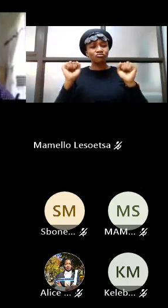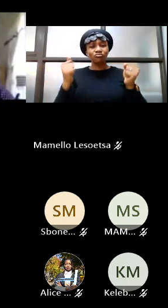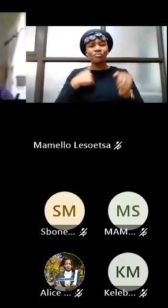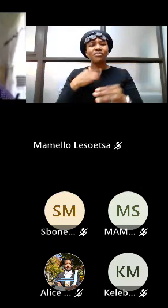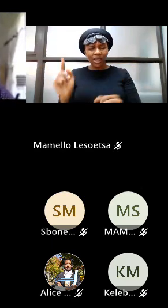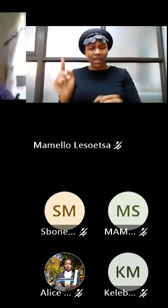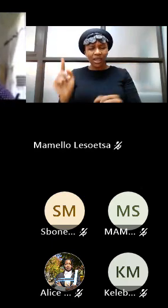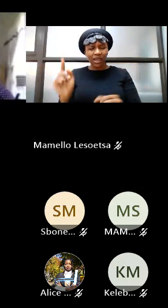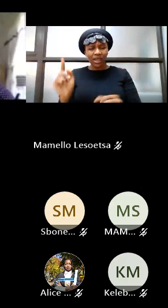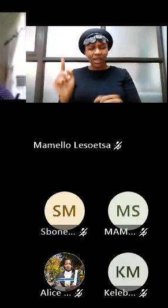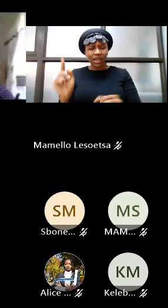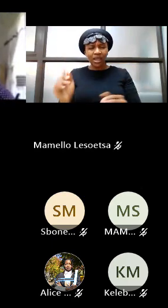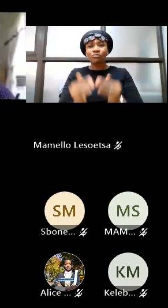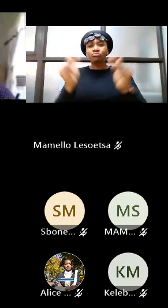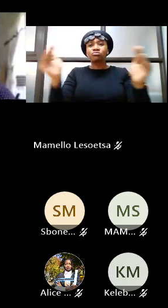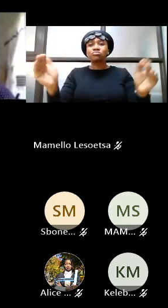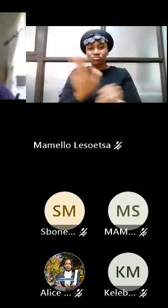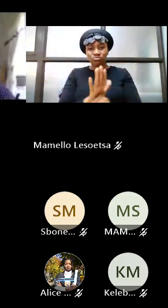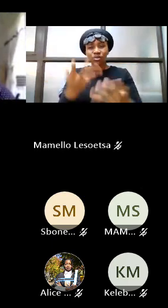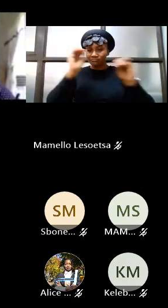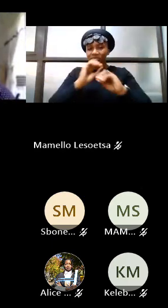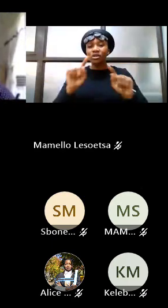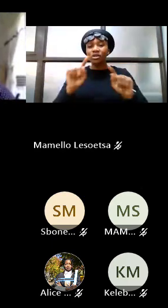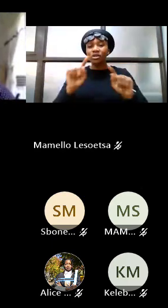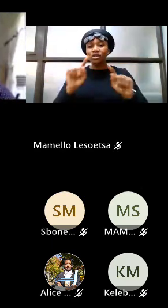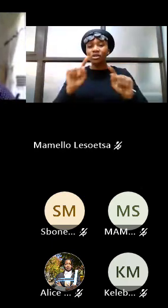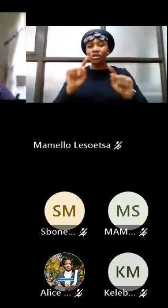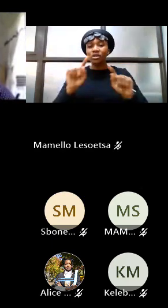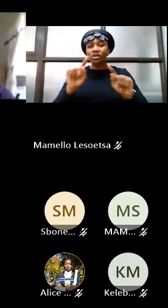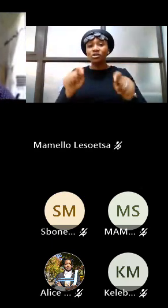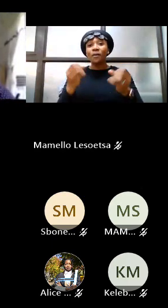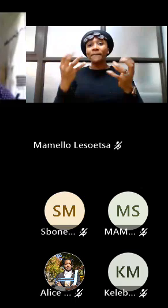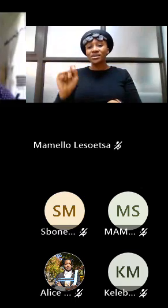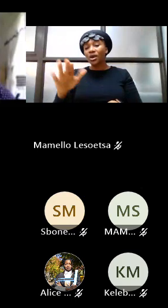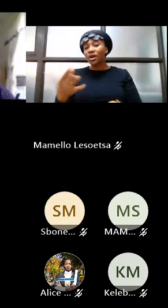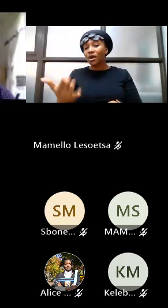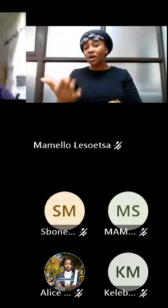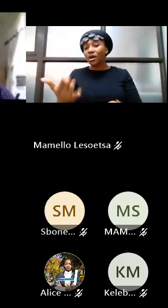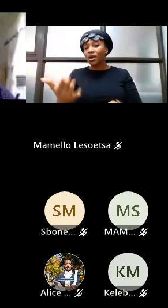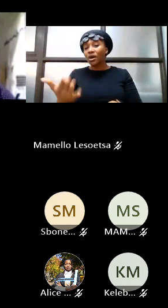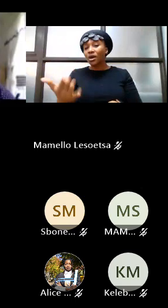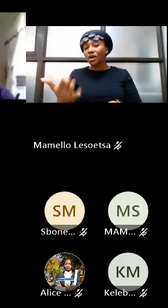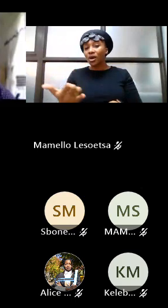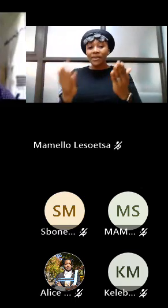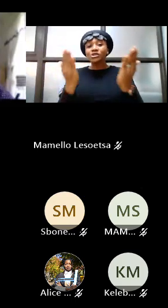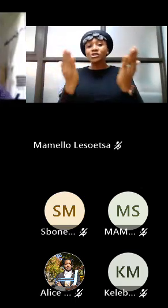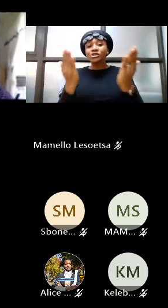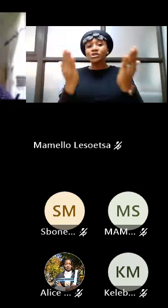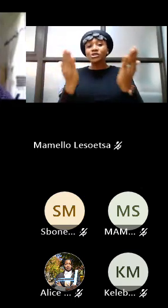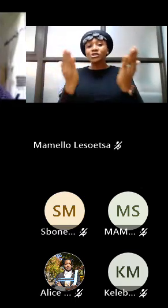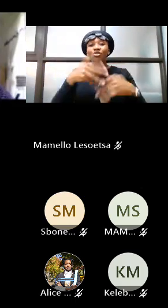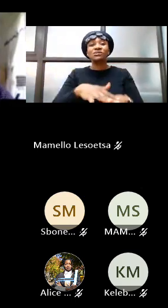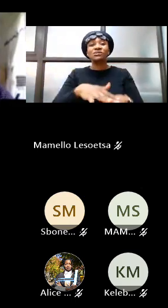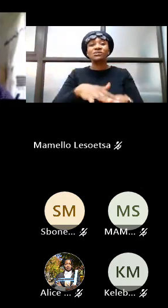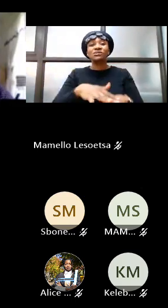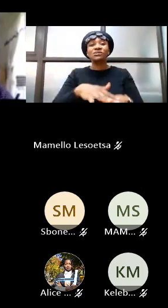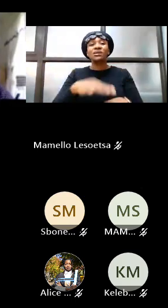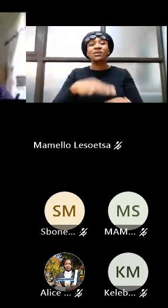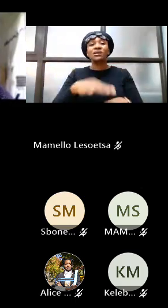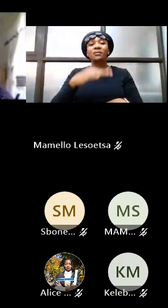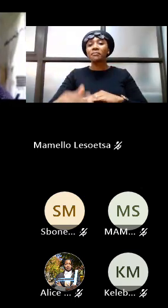of inclusion. So many times when UCT or schools say we are inclusive, that means they have a ramp or they